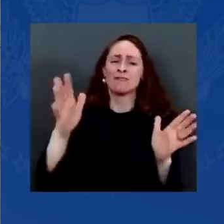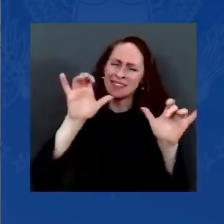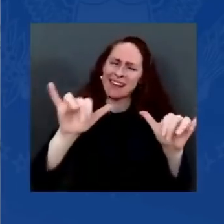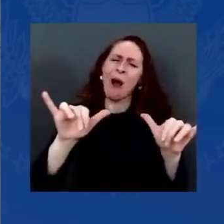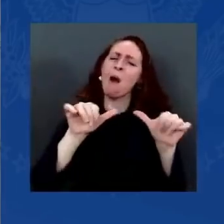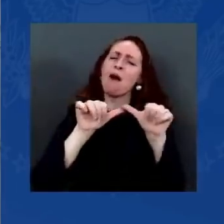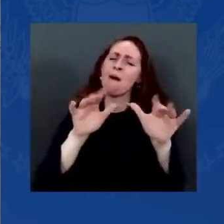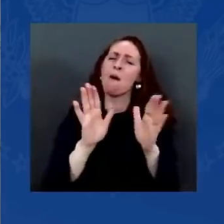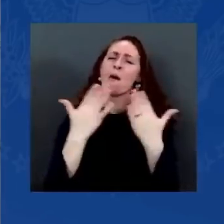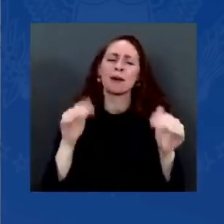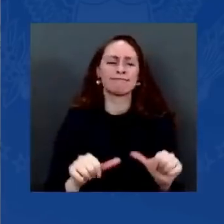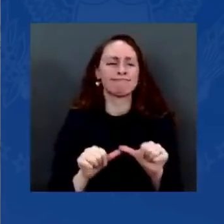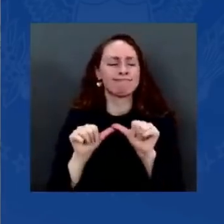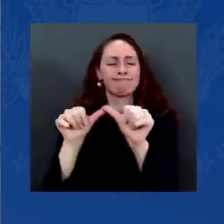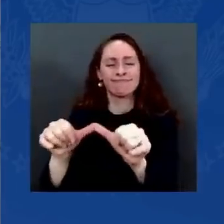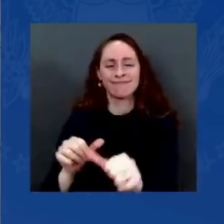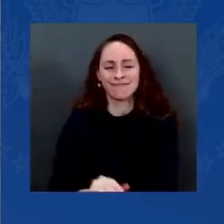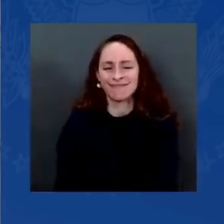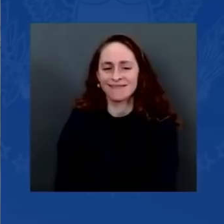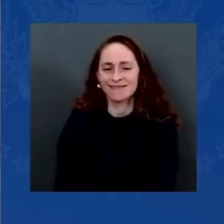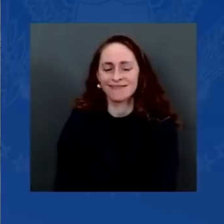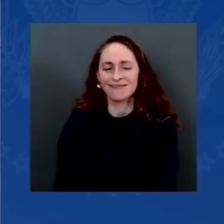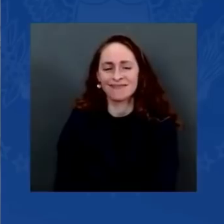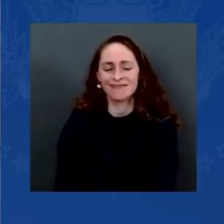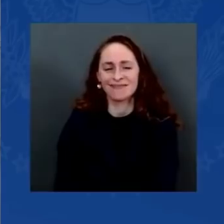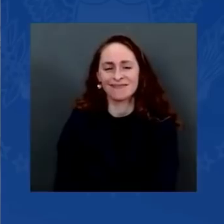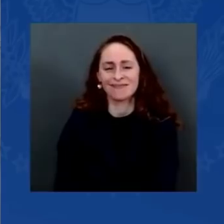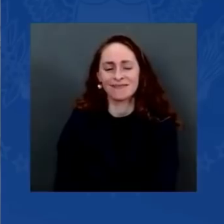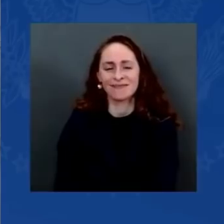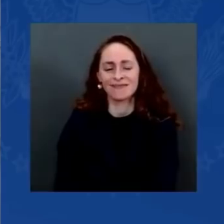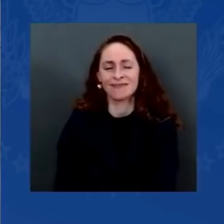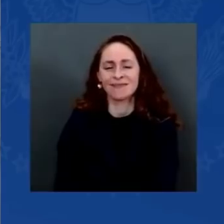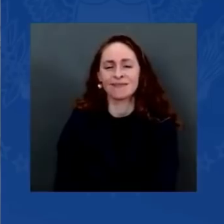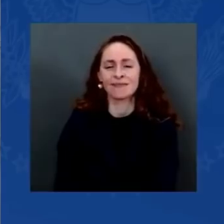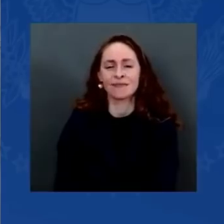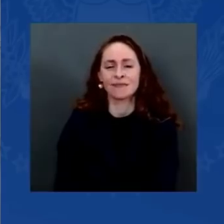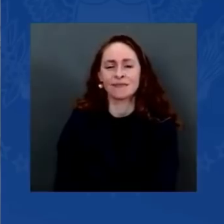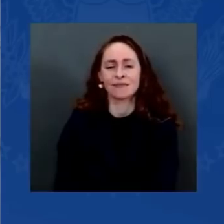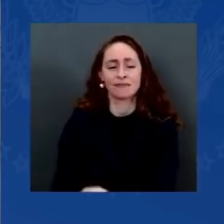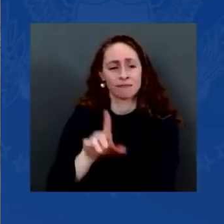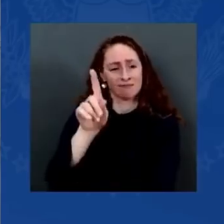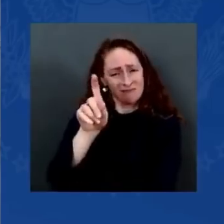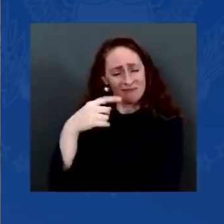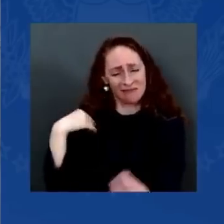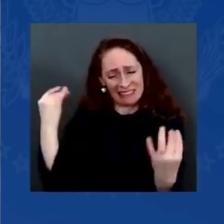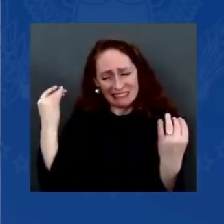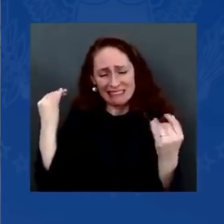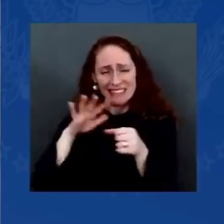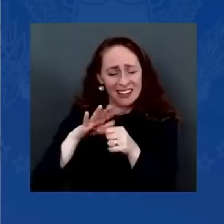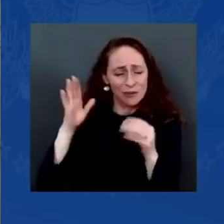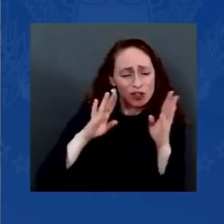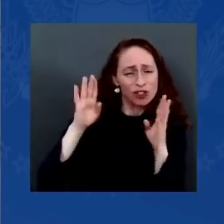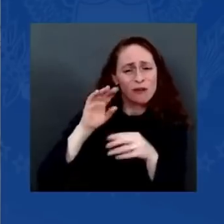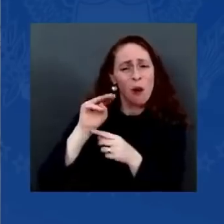We should all be concerned about Omicron, but not panicked. If you're fully vaccinated, and especially if you got your